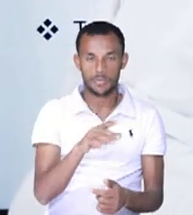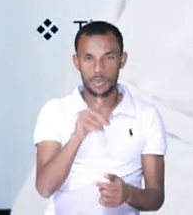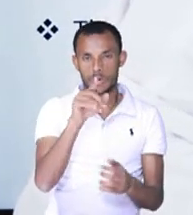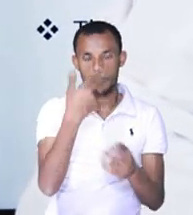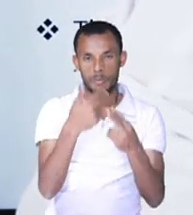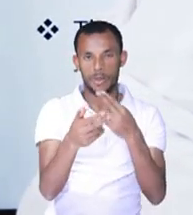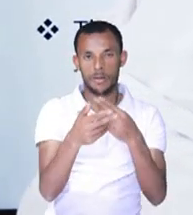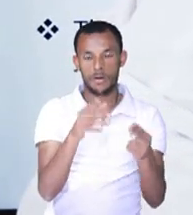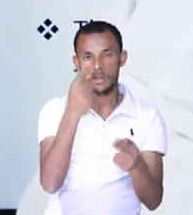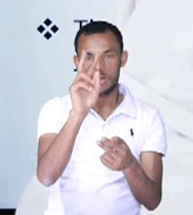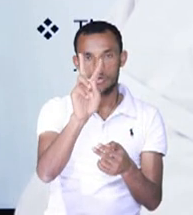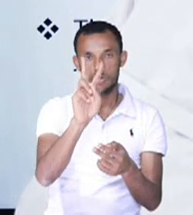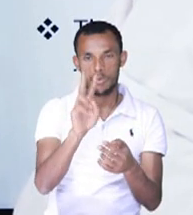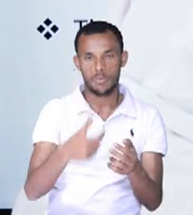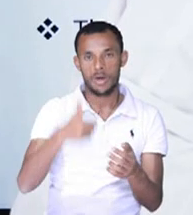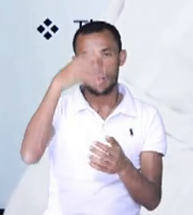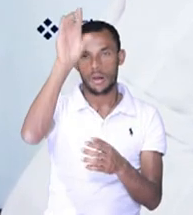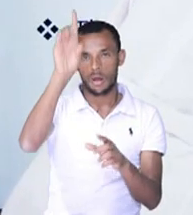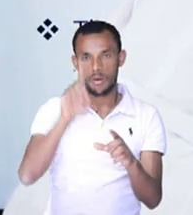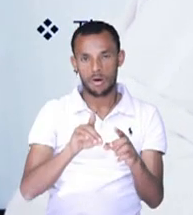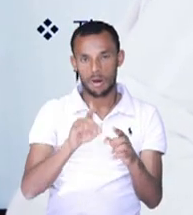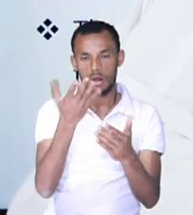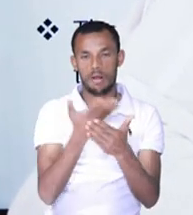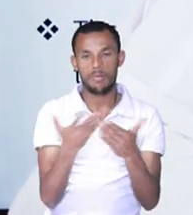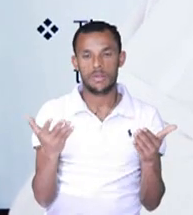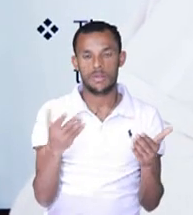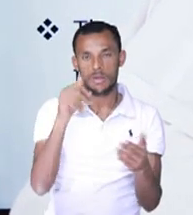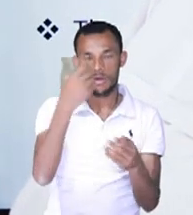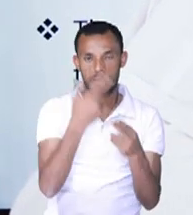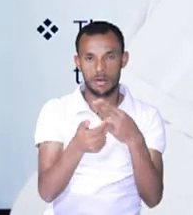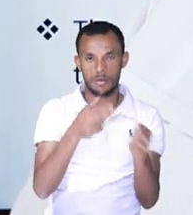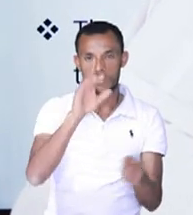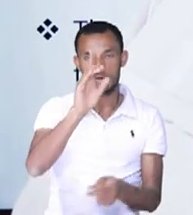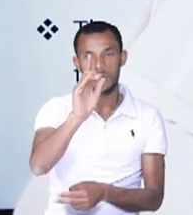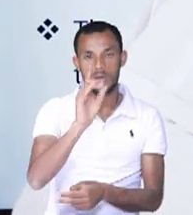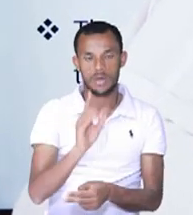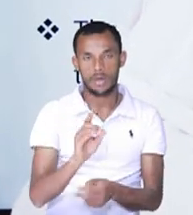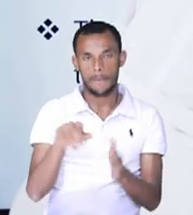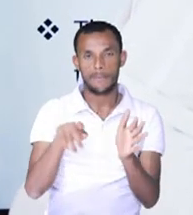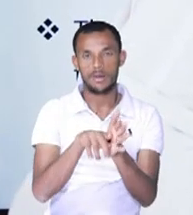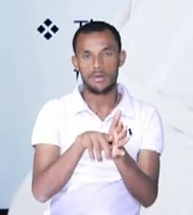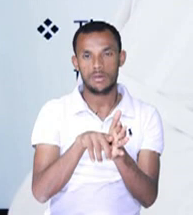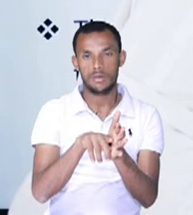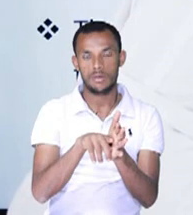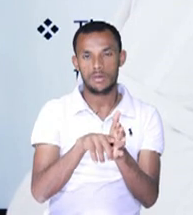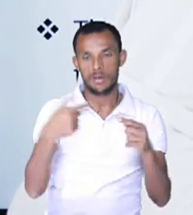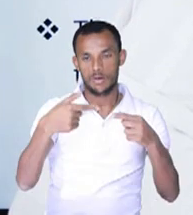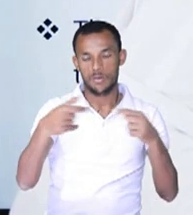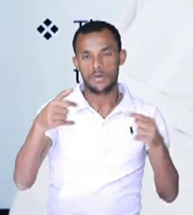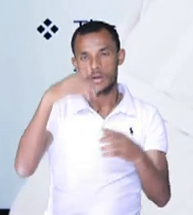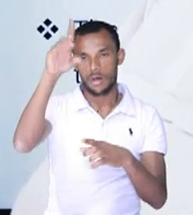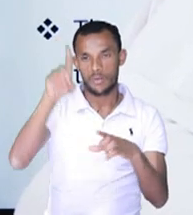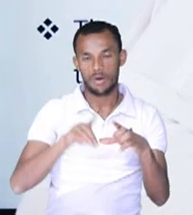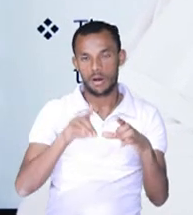to multiply the two main diagonal elements, A times D minus the opposite